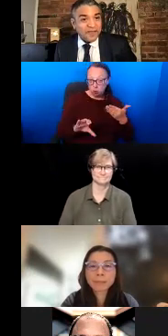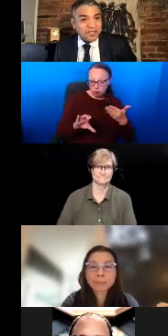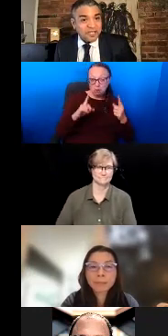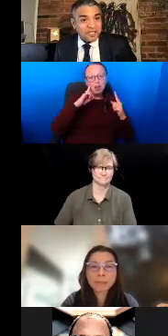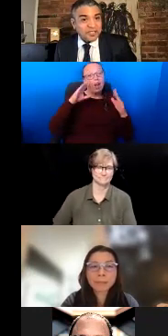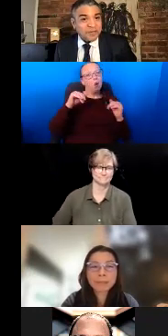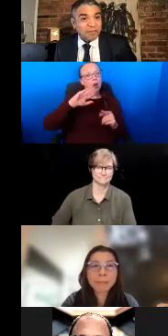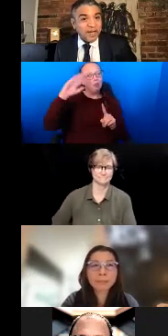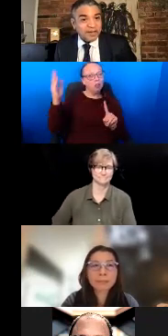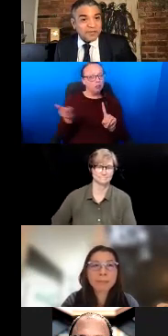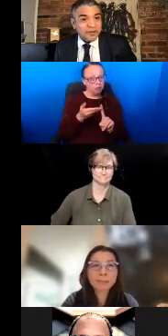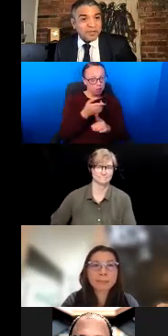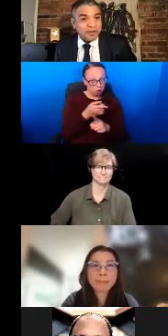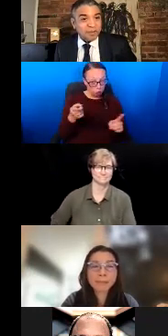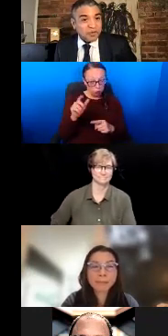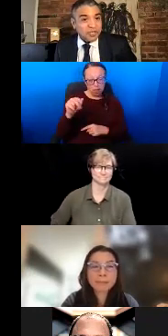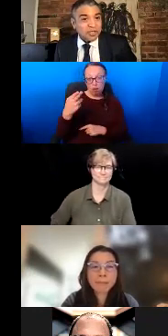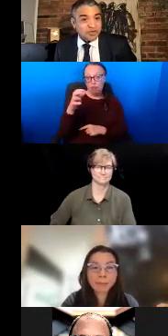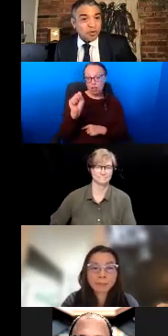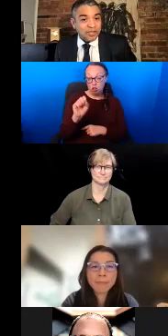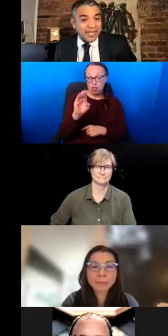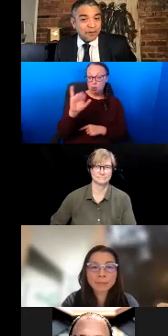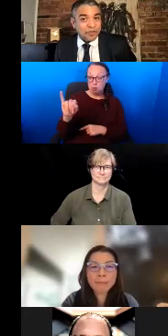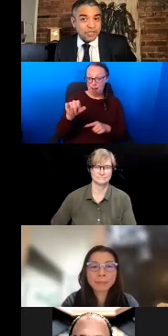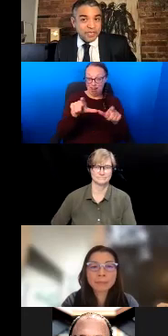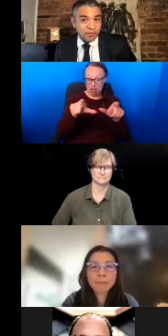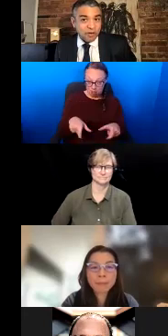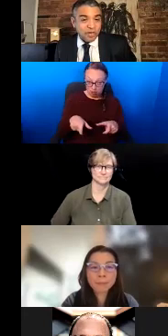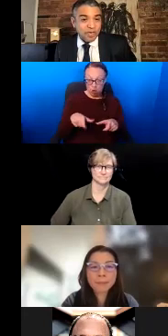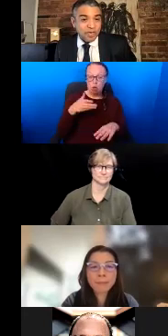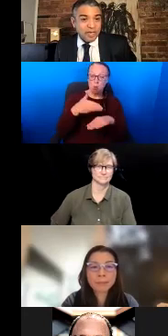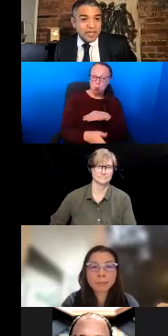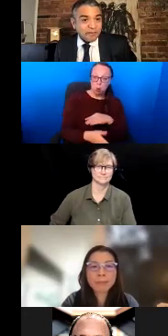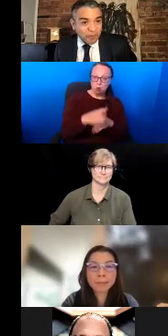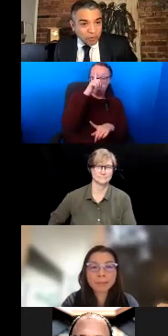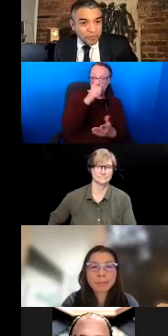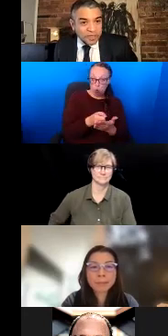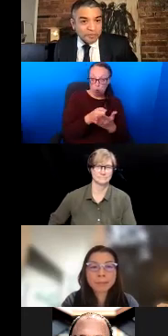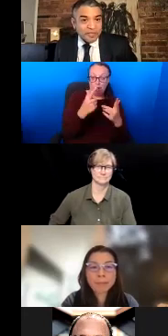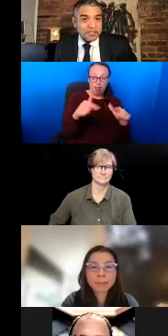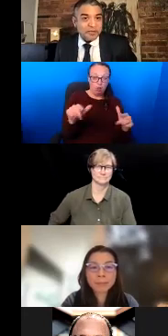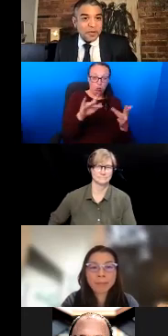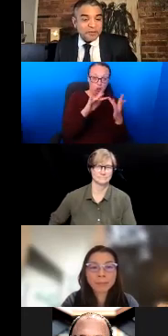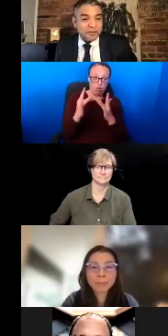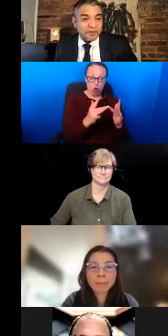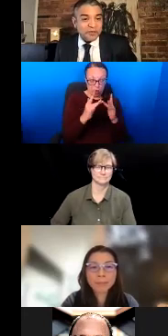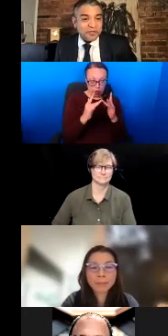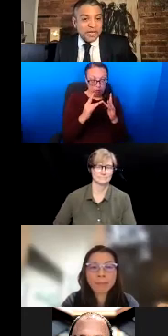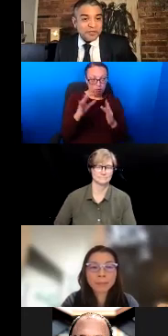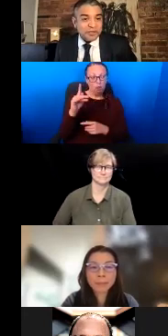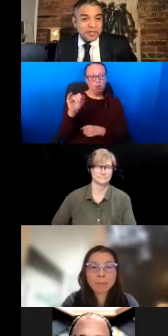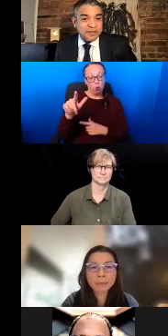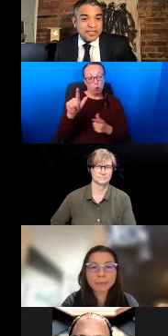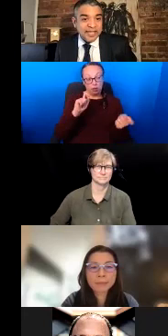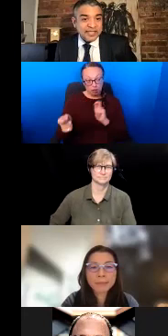that aphasia engages a bihemispheric post-stroke language network, that focal manipulation of the right inferior frontal